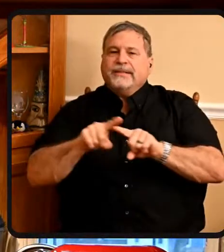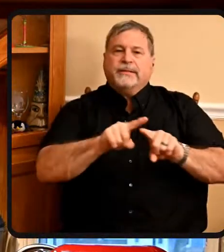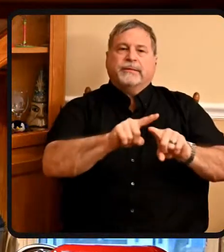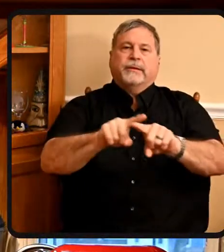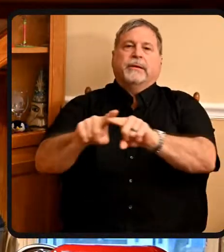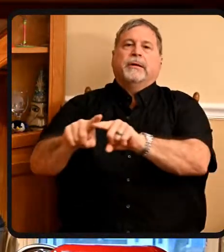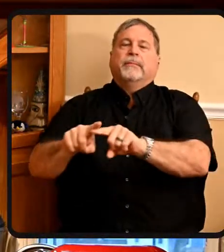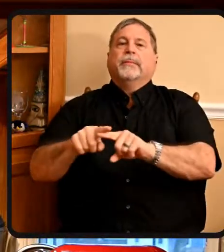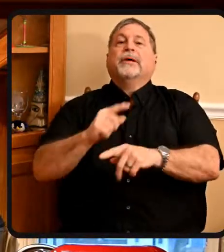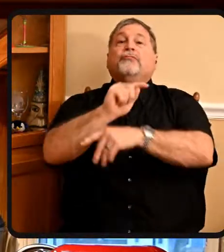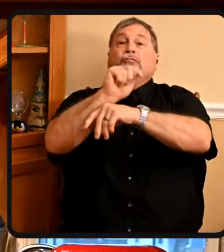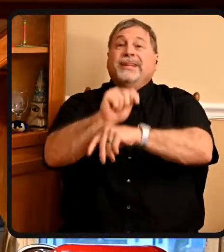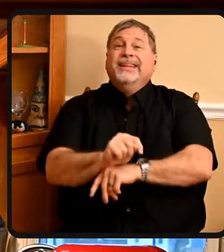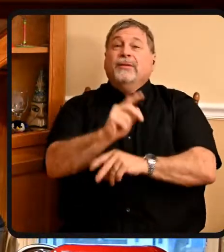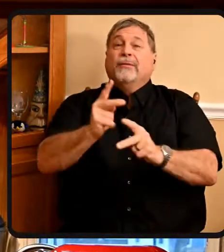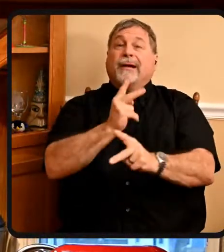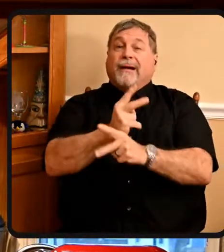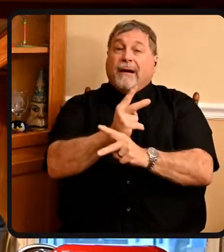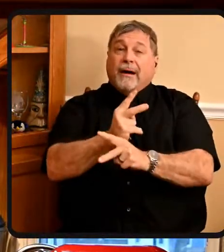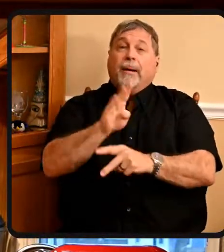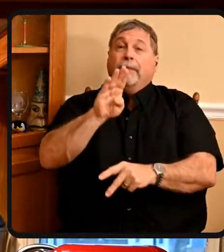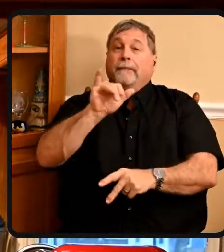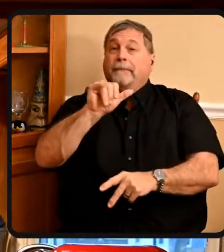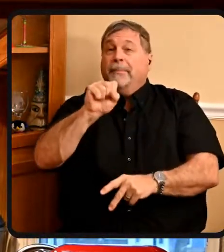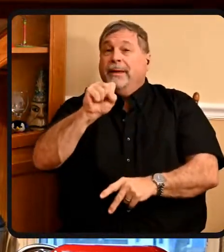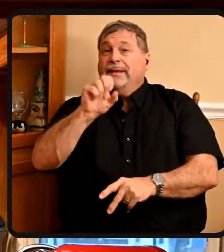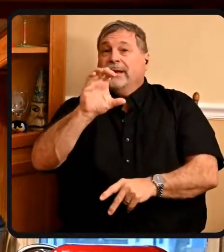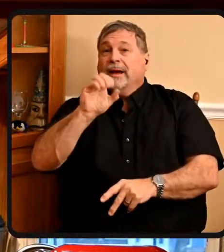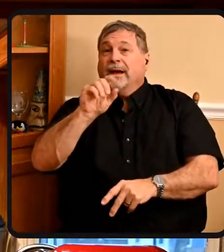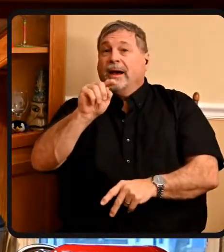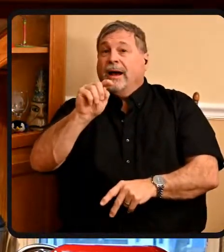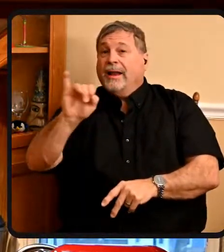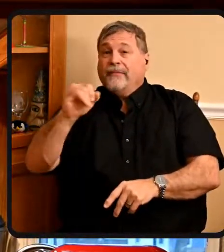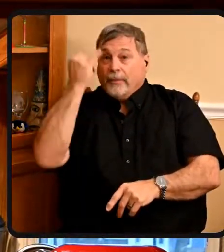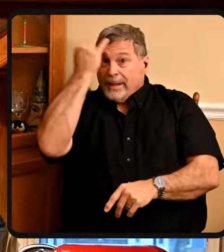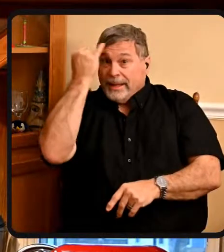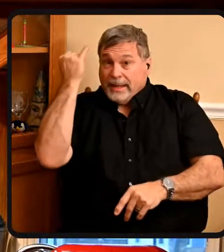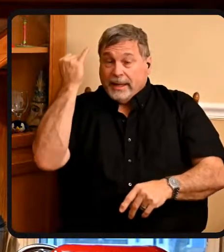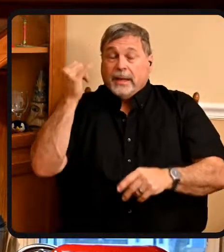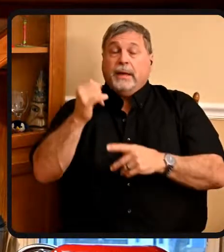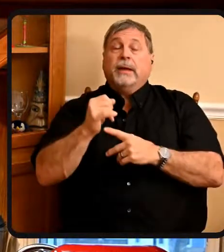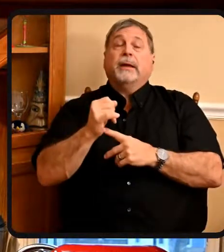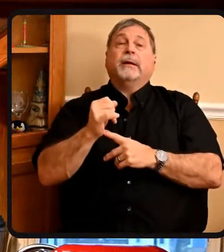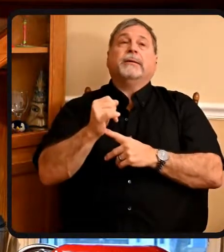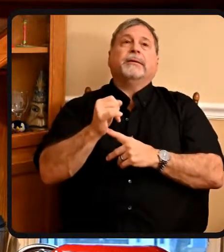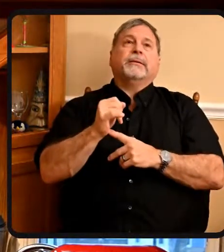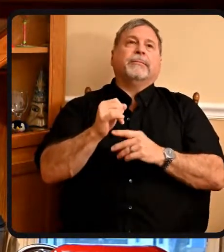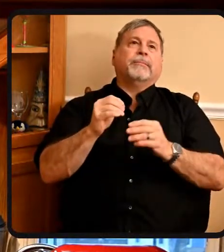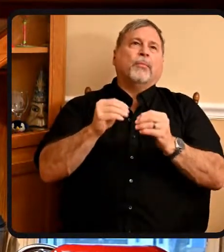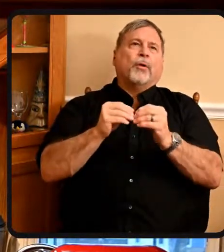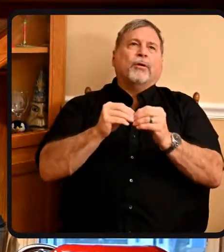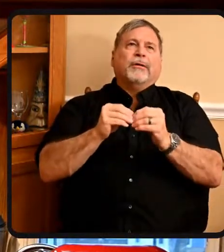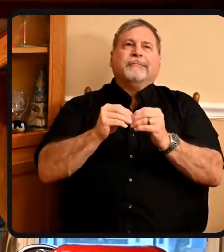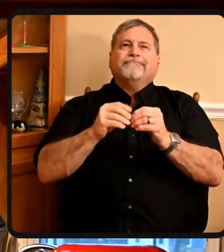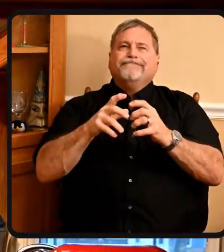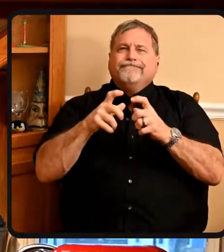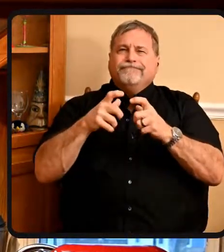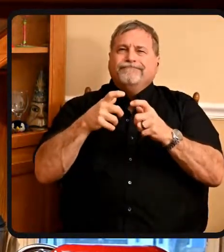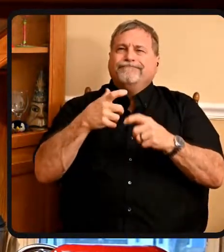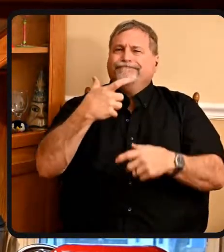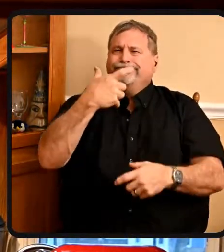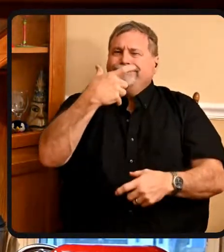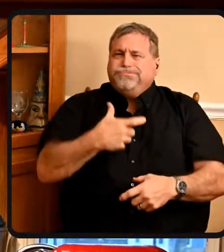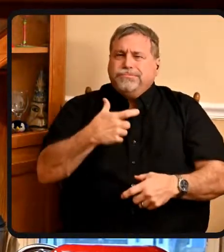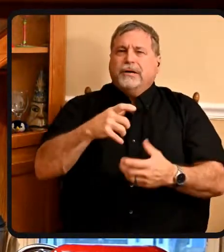different varieties. The traditional biscotti that you would get that would come out of Italy would be a very